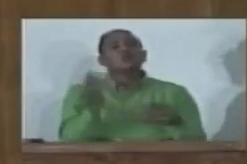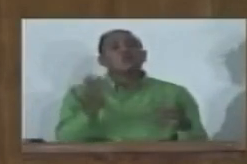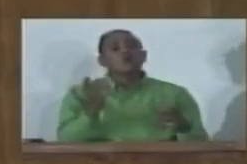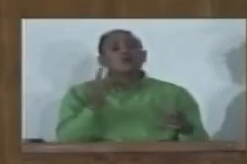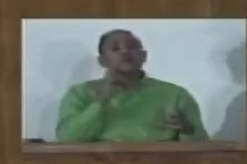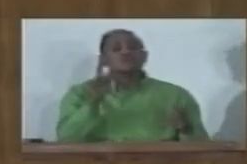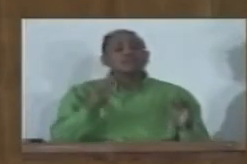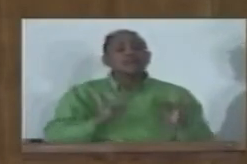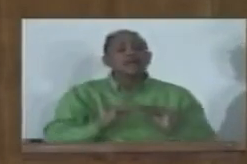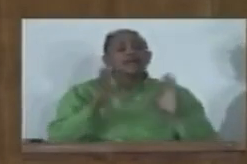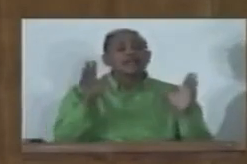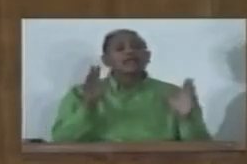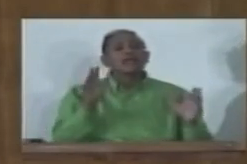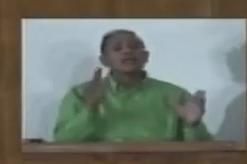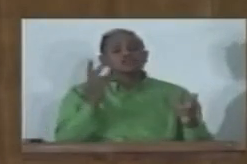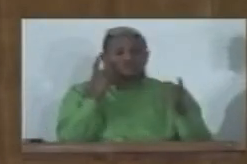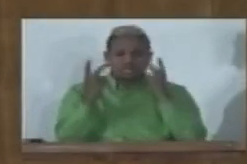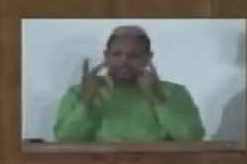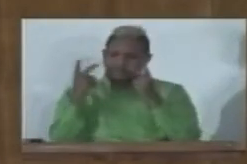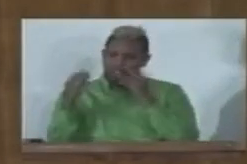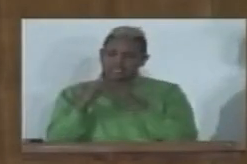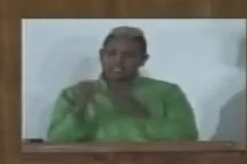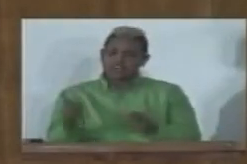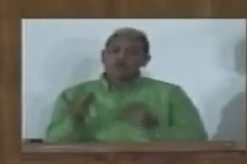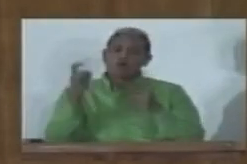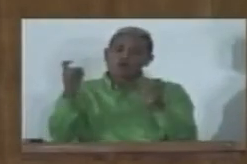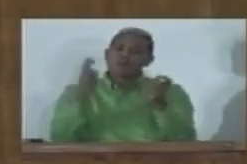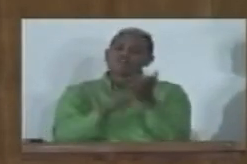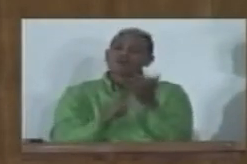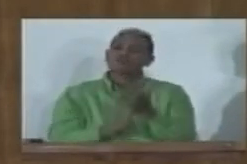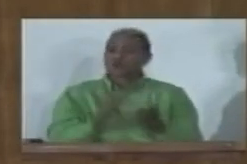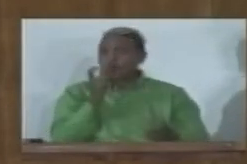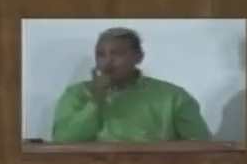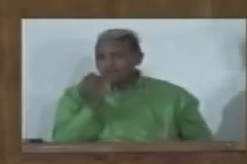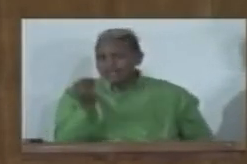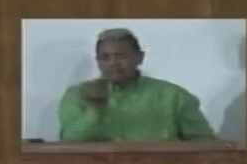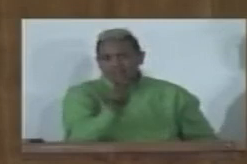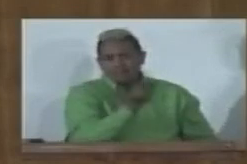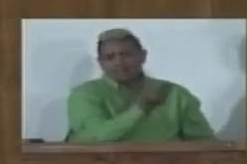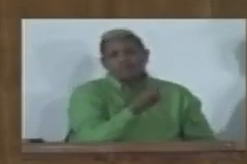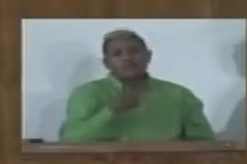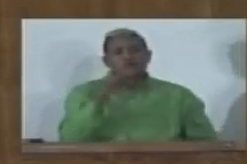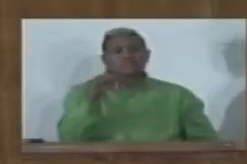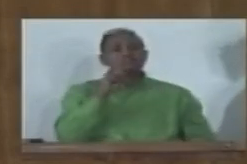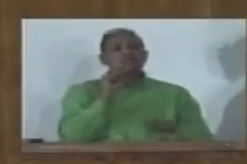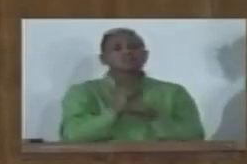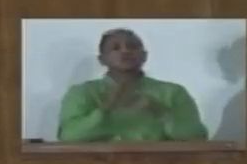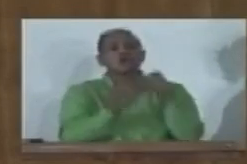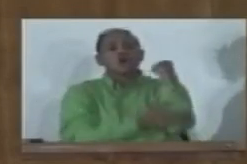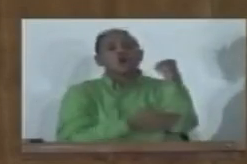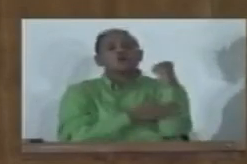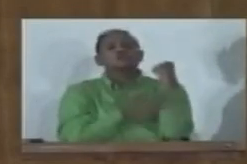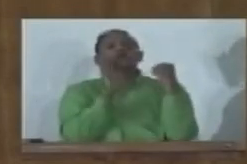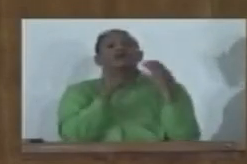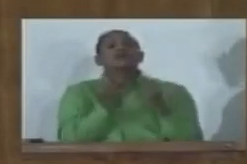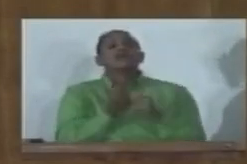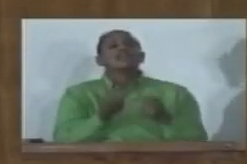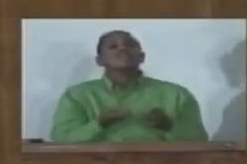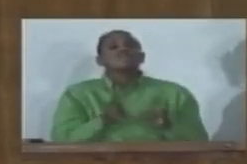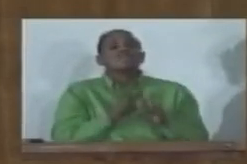there's clear transparency in the award of the contracts. We need to ensure that the country will get value for money